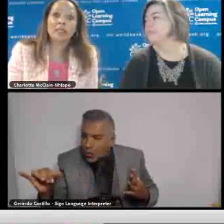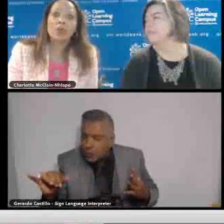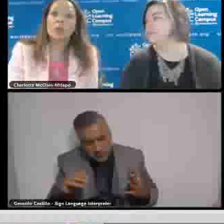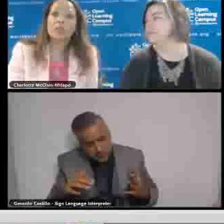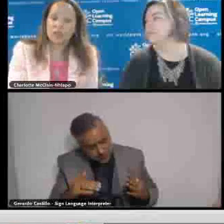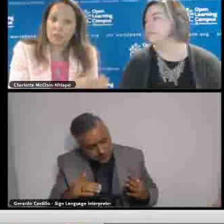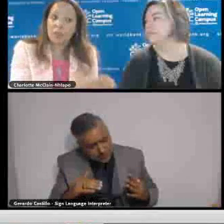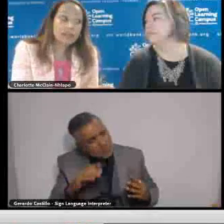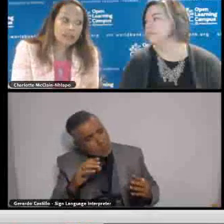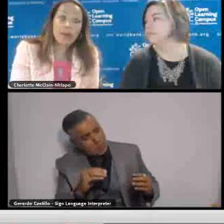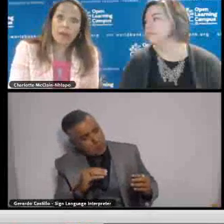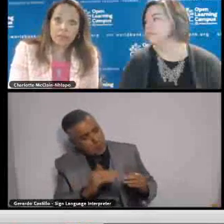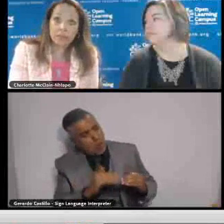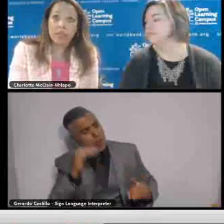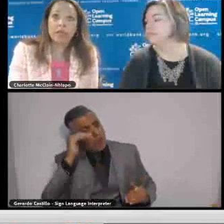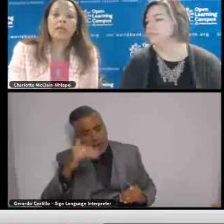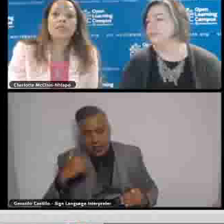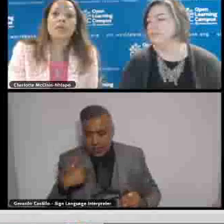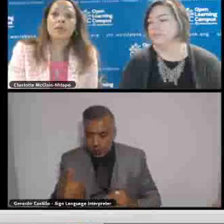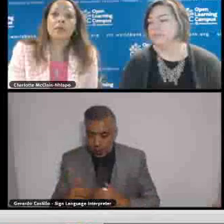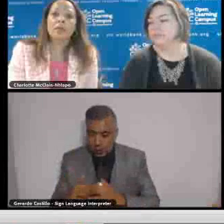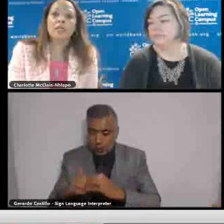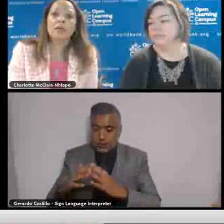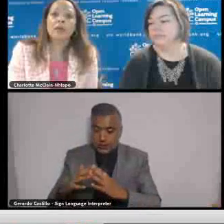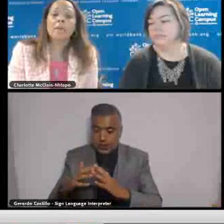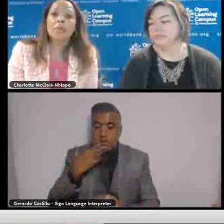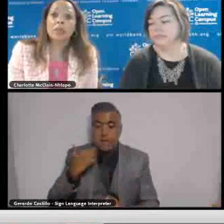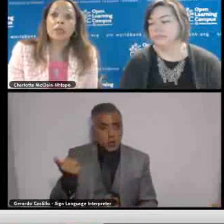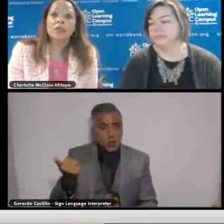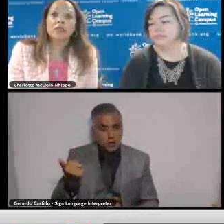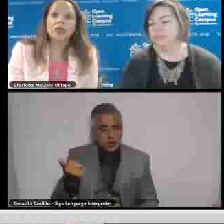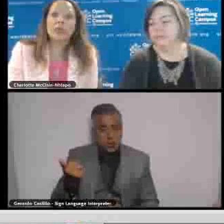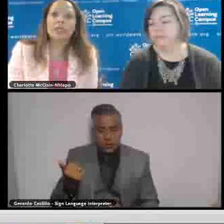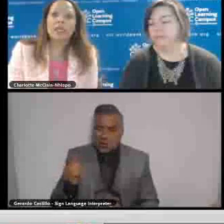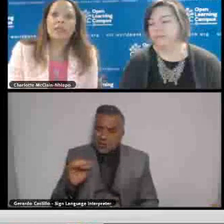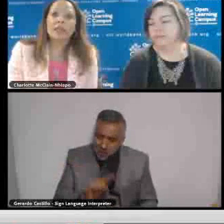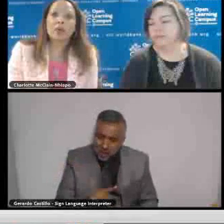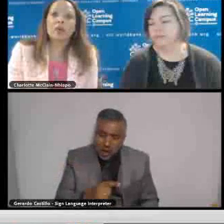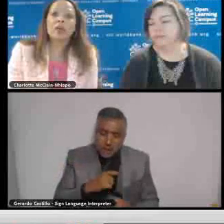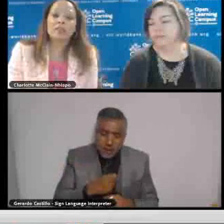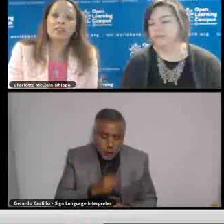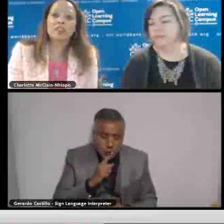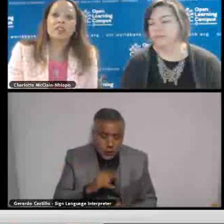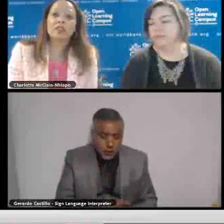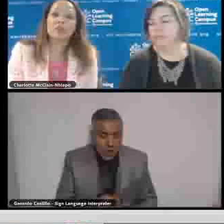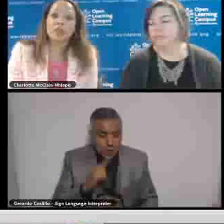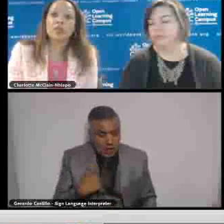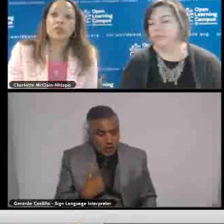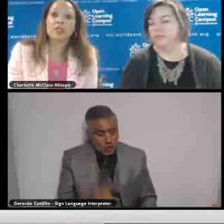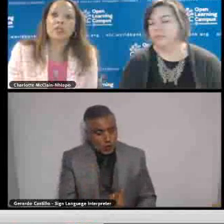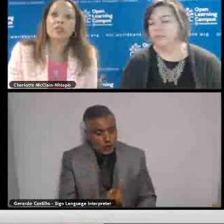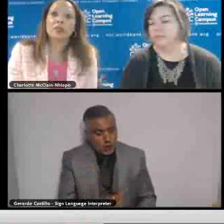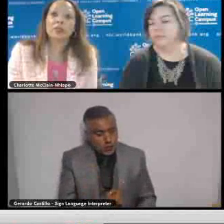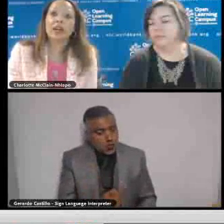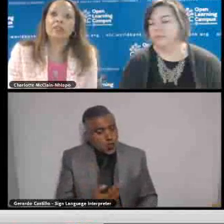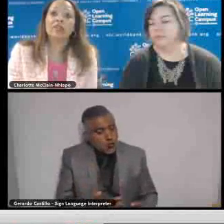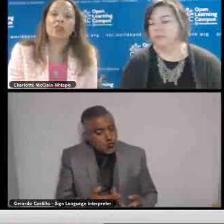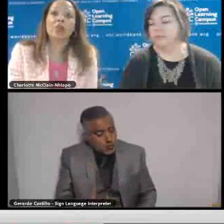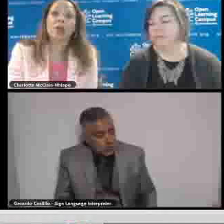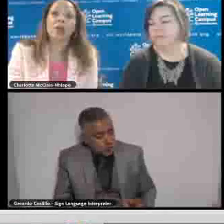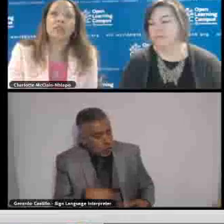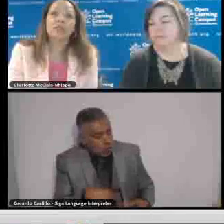were building back better, as Margaret pointed out, but also ensuring that there were sufficient resources to provide